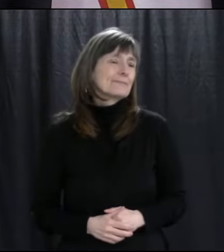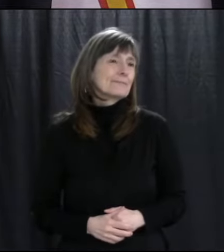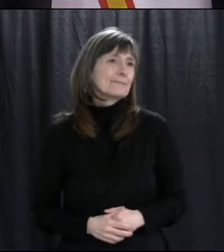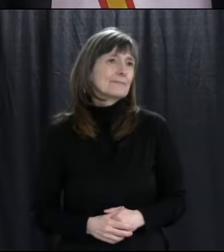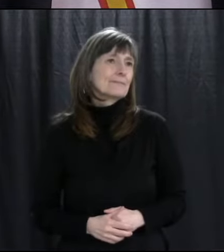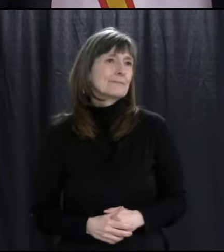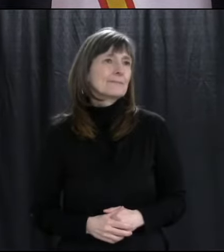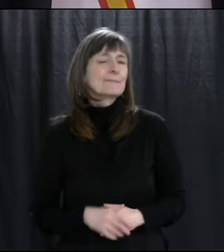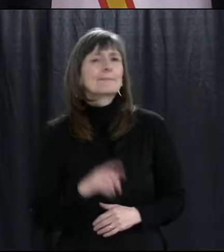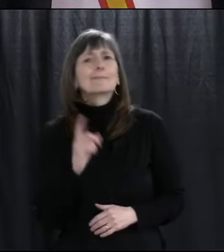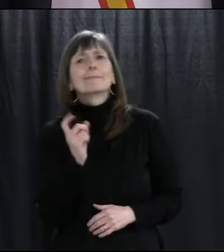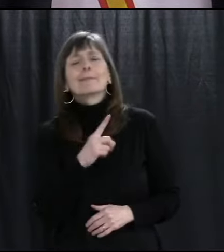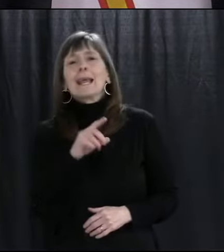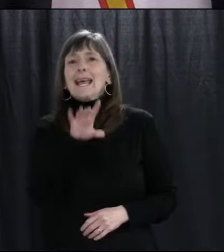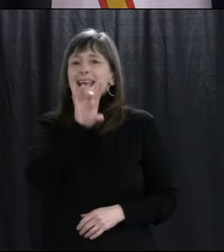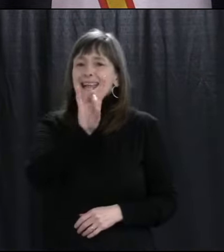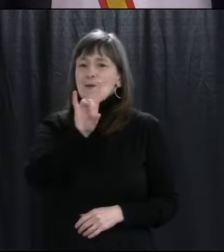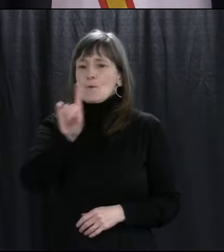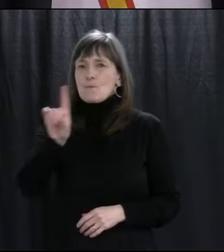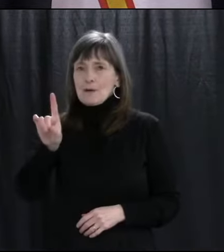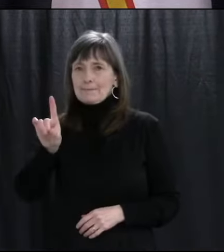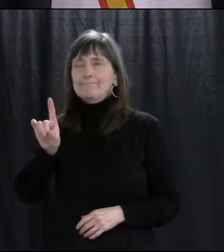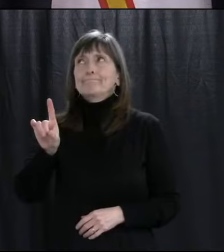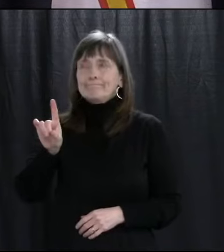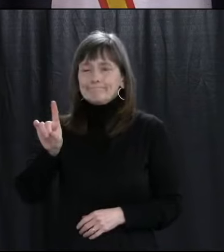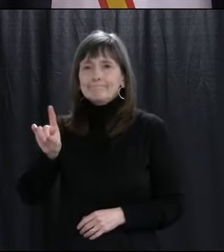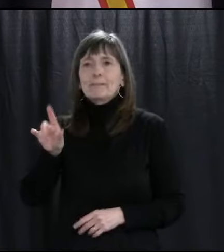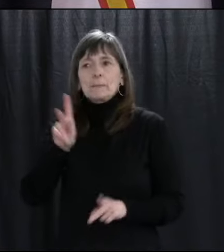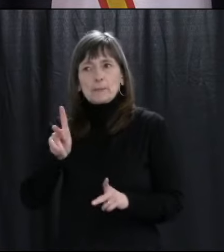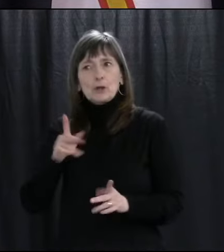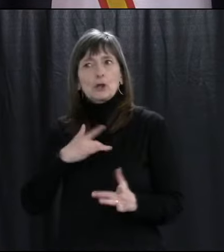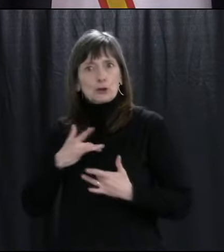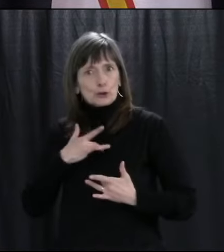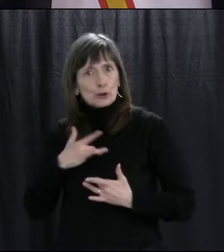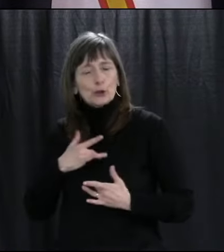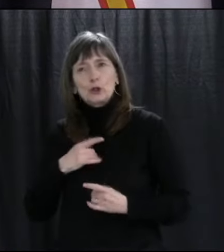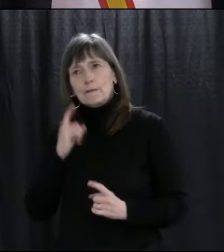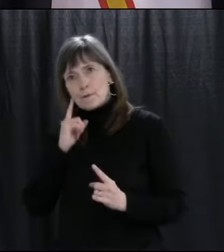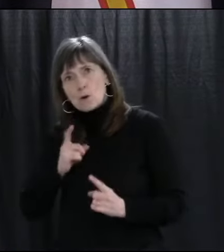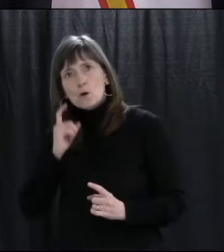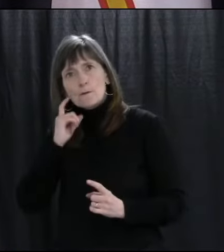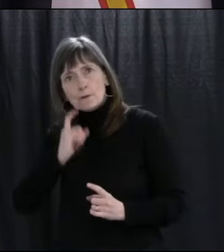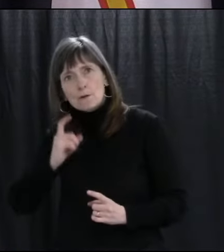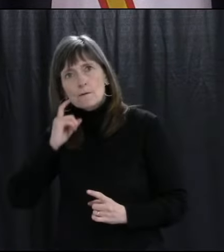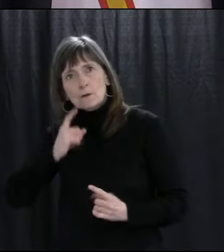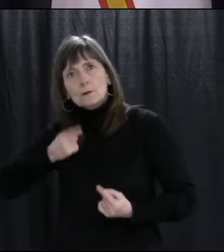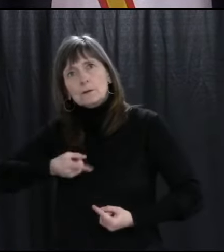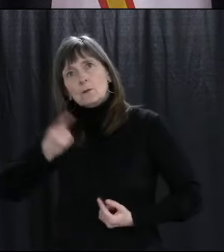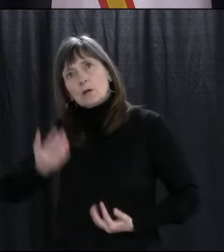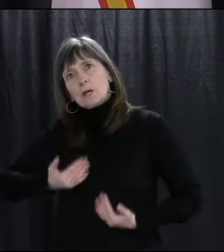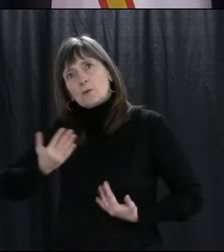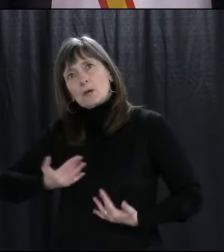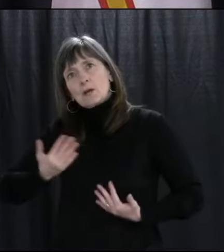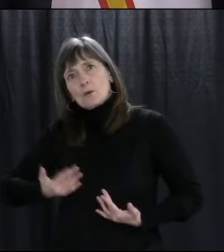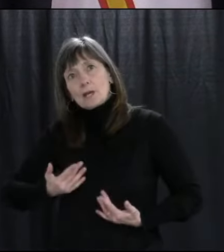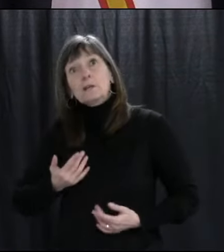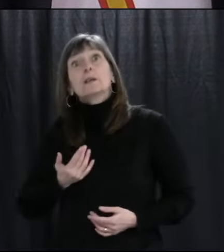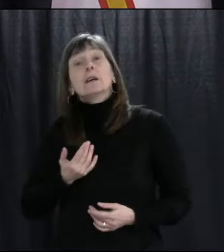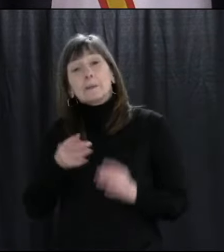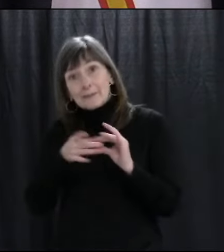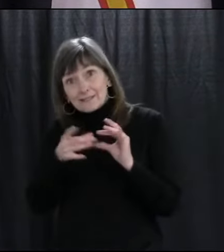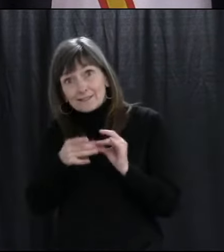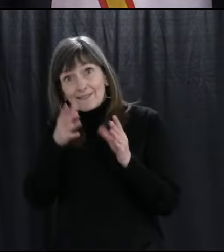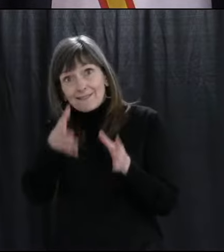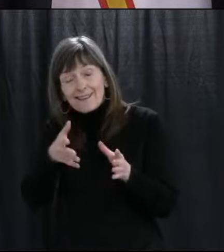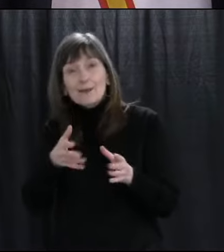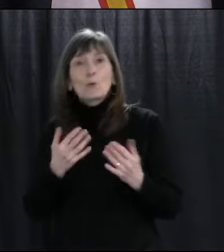Question about 811. We've seen a lot of concerns from people about how long it's taking to get through to someone and then how long it's taking to get a call back. What are the sort of